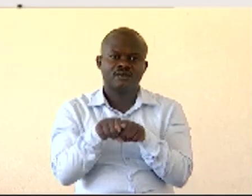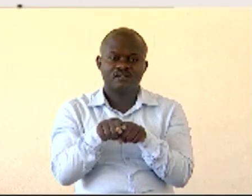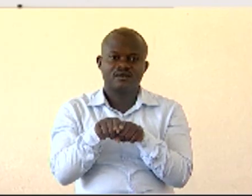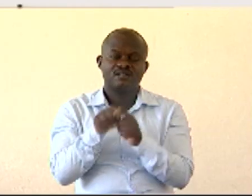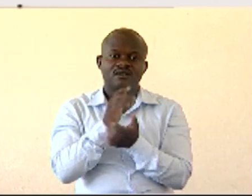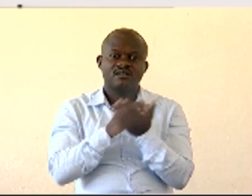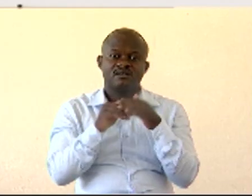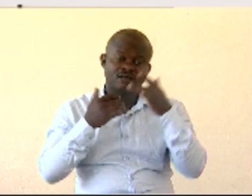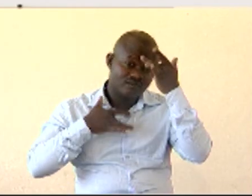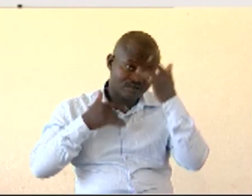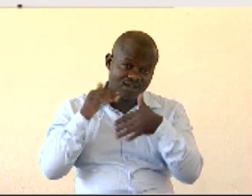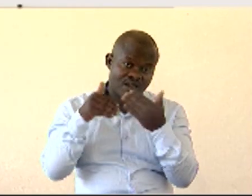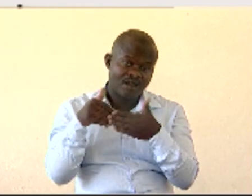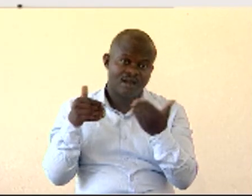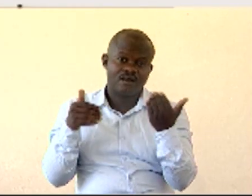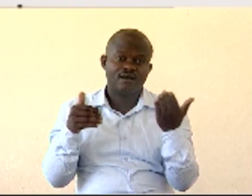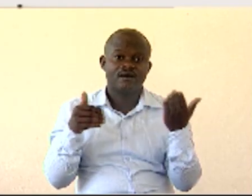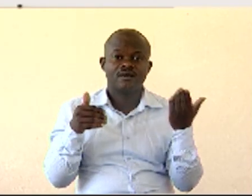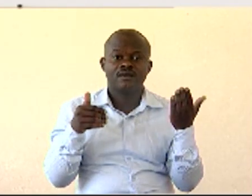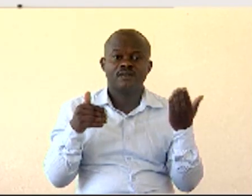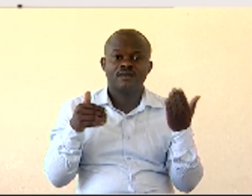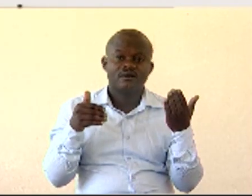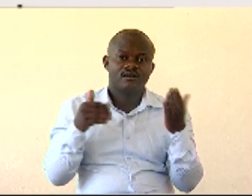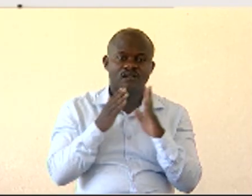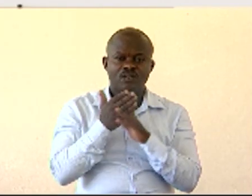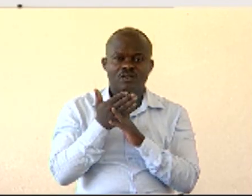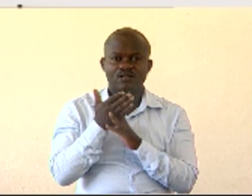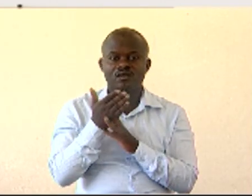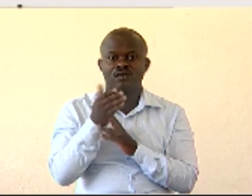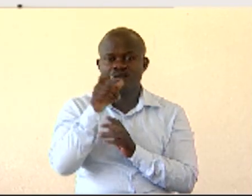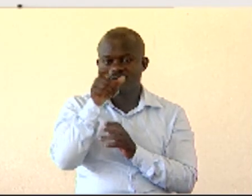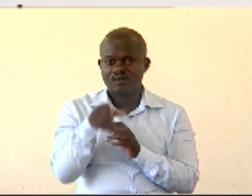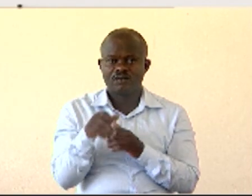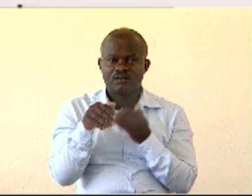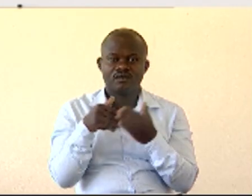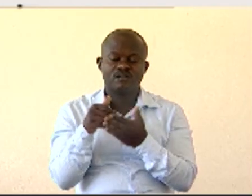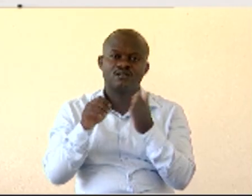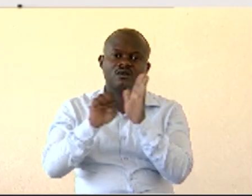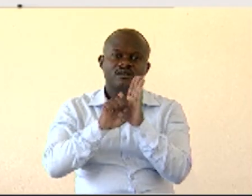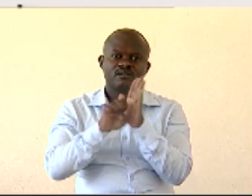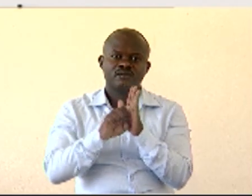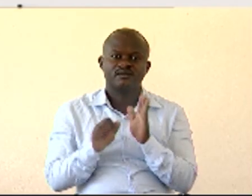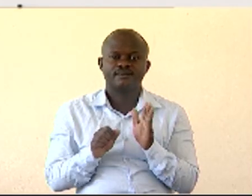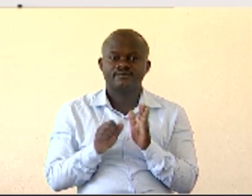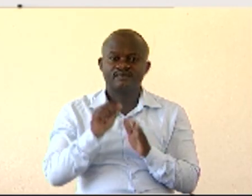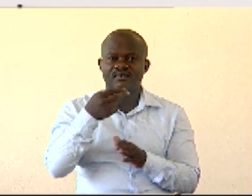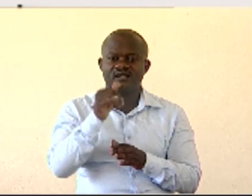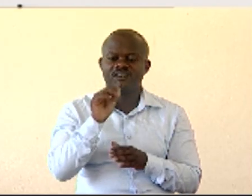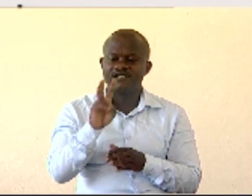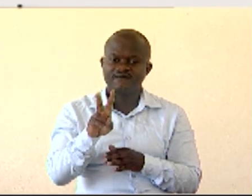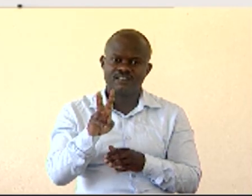some of the diseases that are passed into a person through blood transfusion. Take an example, HIV/AIDS.